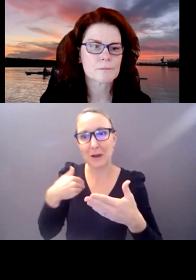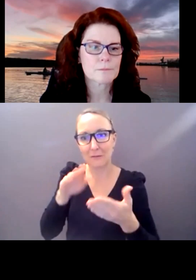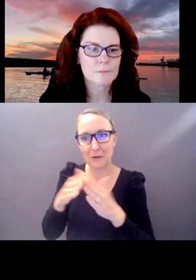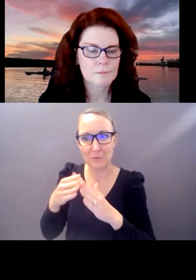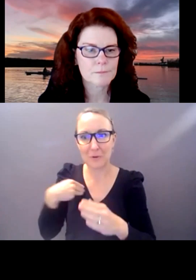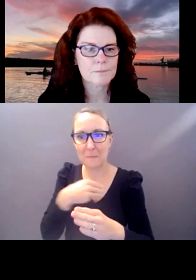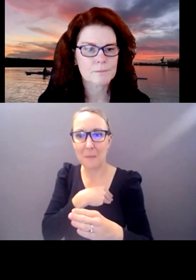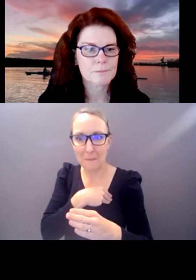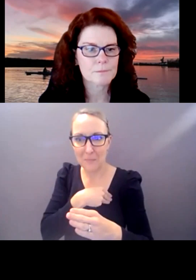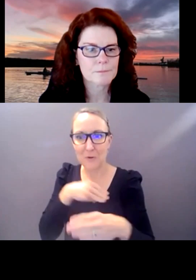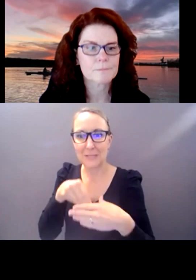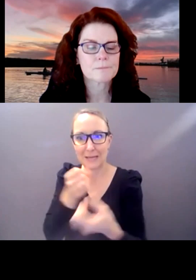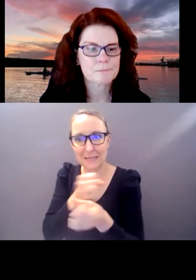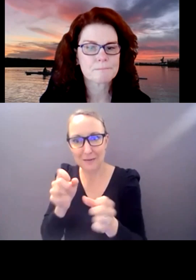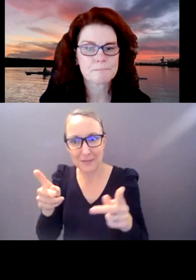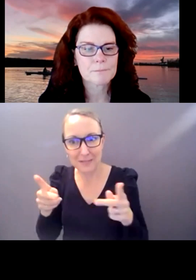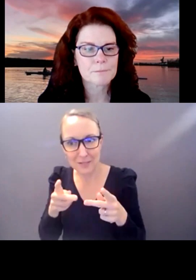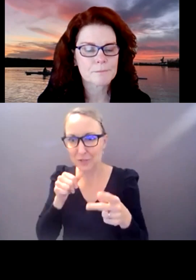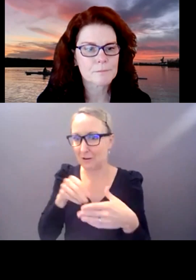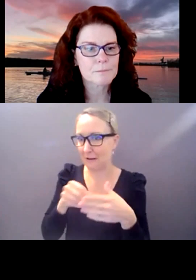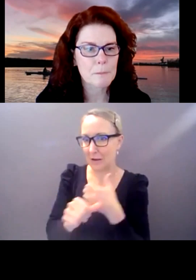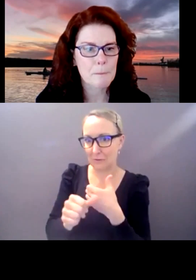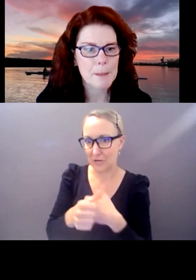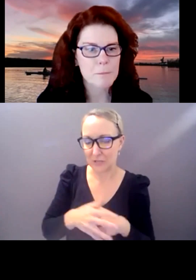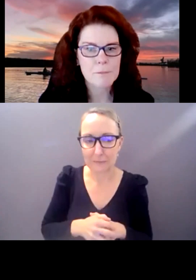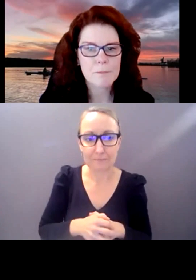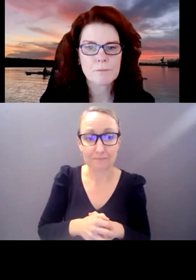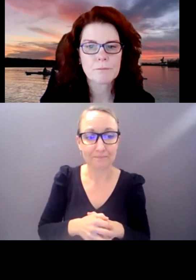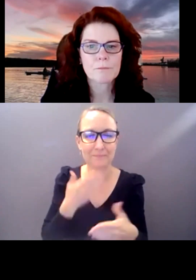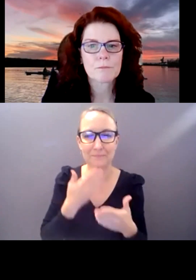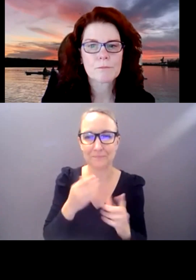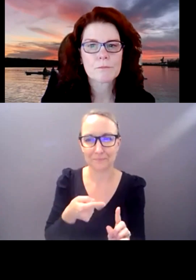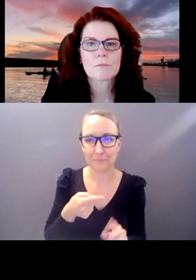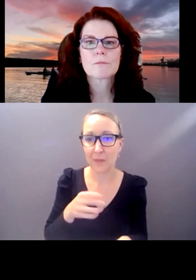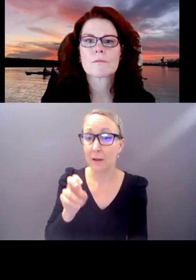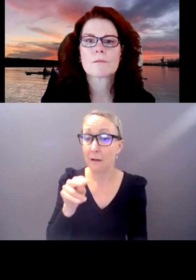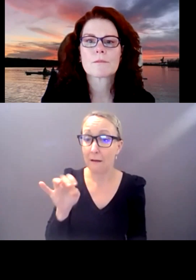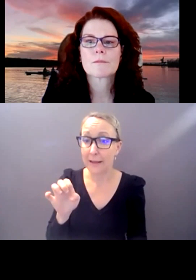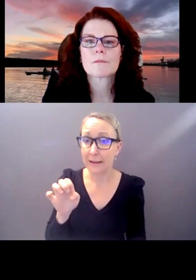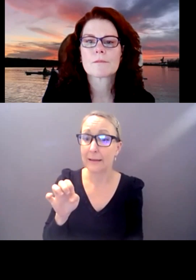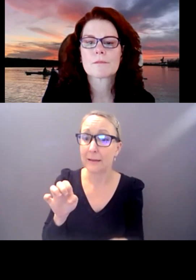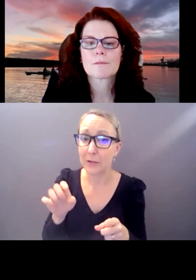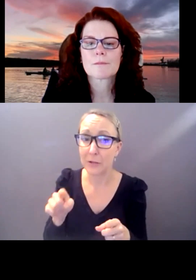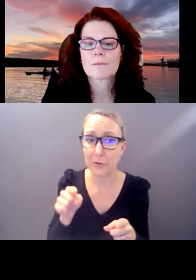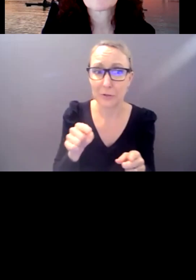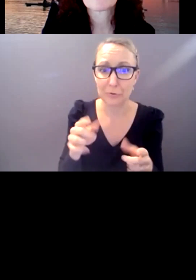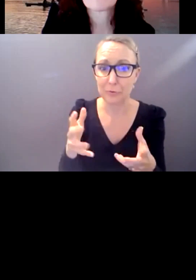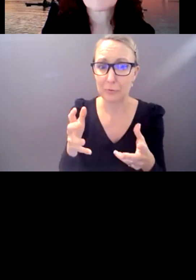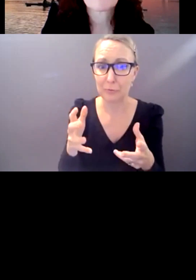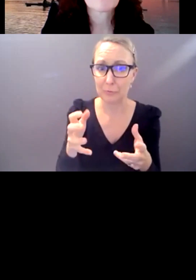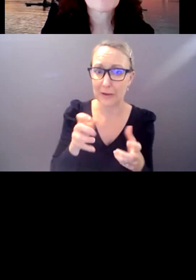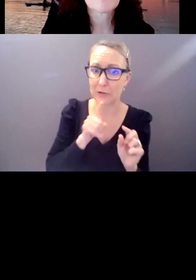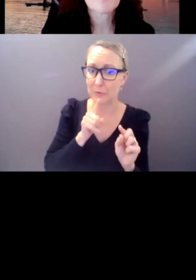thanks, Eli. That's a very good point. It looks like the next question, Connie, you've kind of flagged for posing. So I'm going to add a